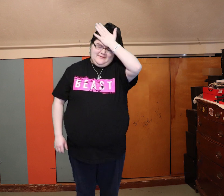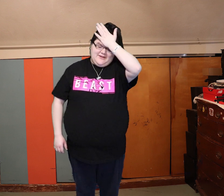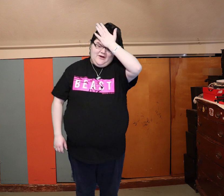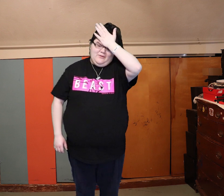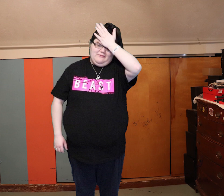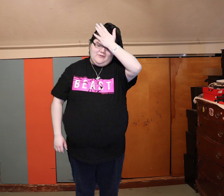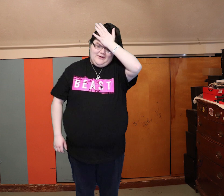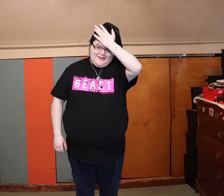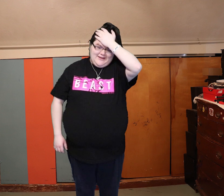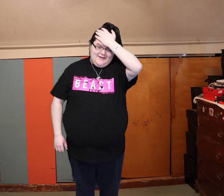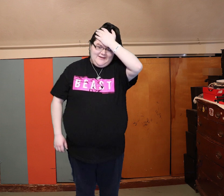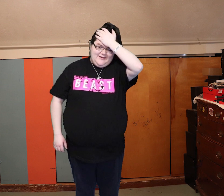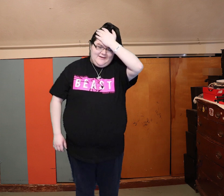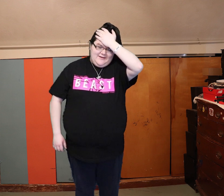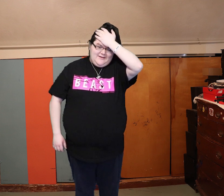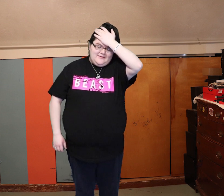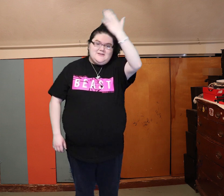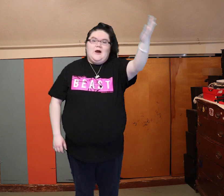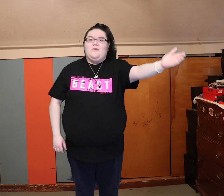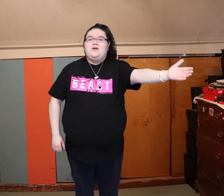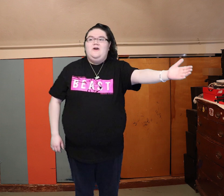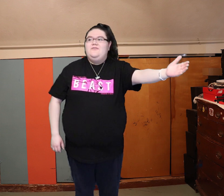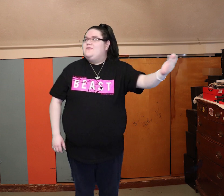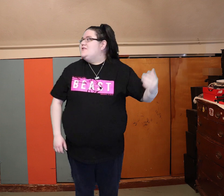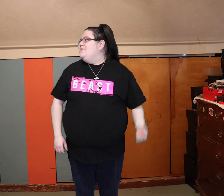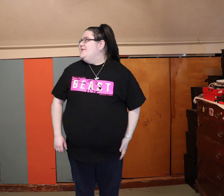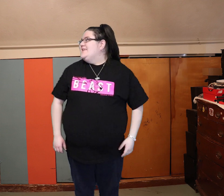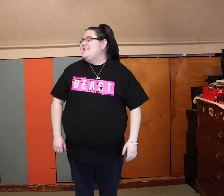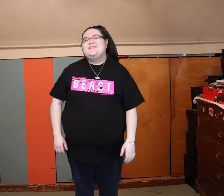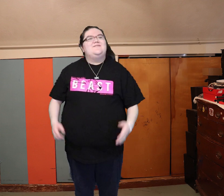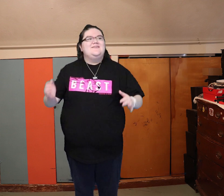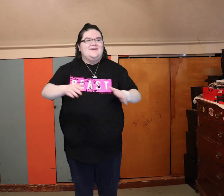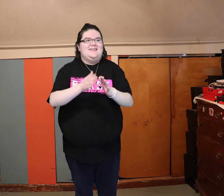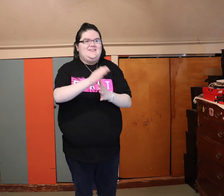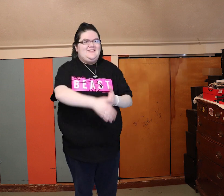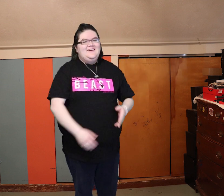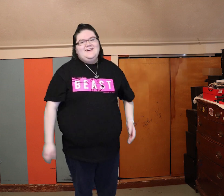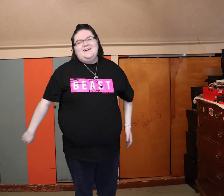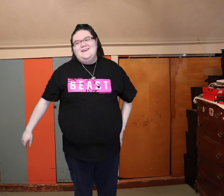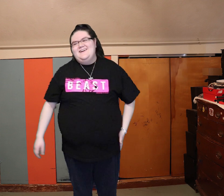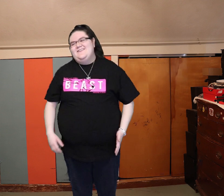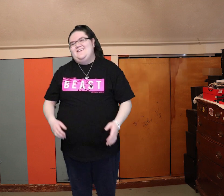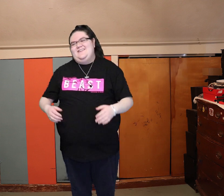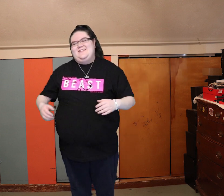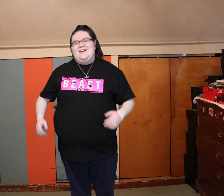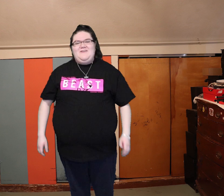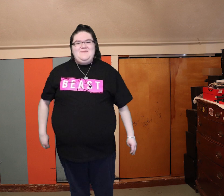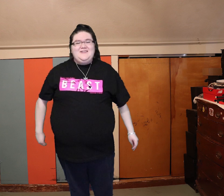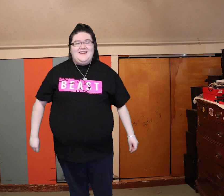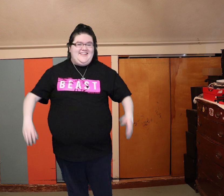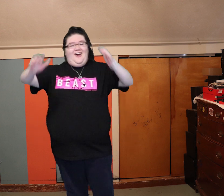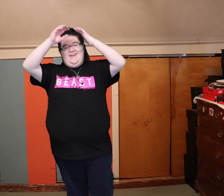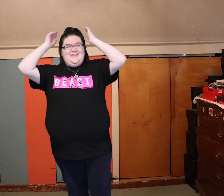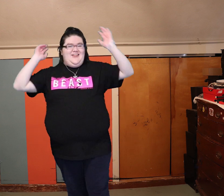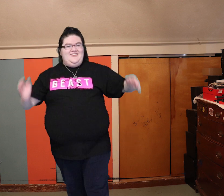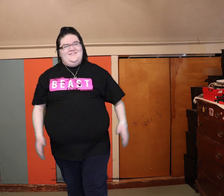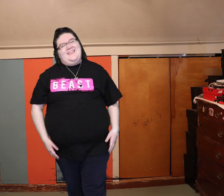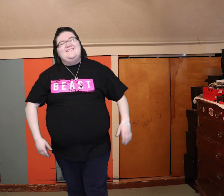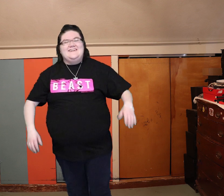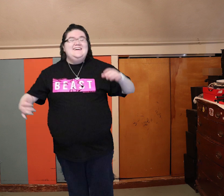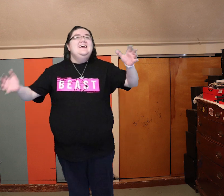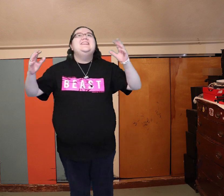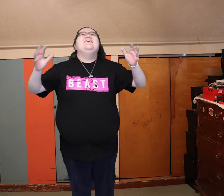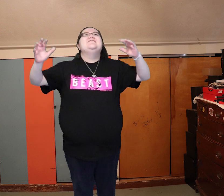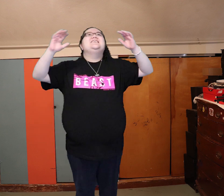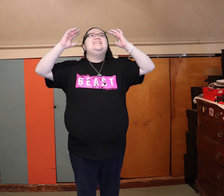golf. It was, what one was it? Tower golf or something like that? The one where he's like, if I pass, I kill myself.